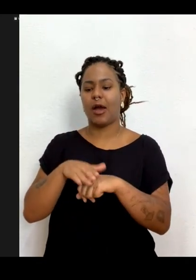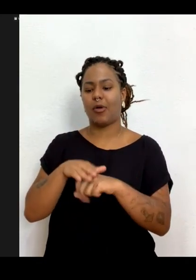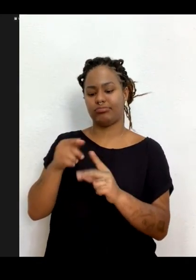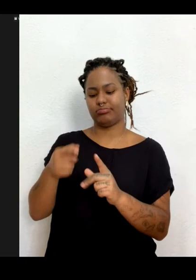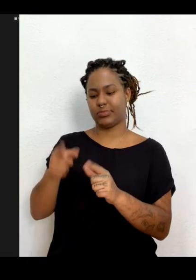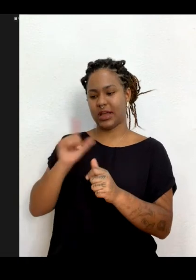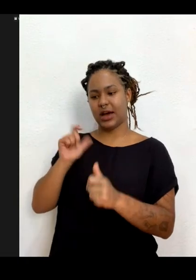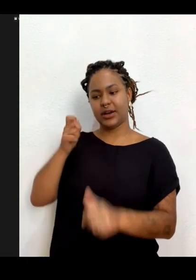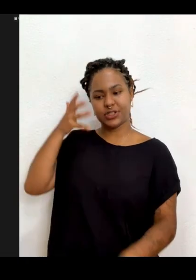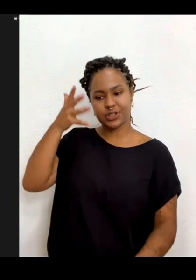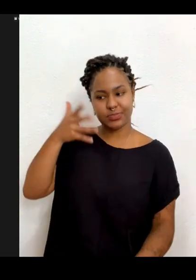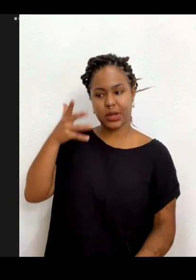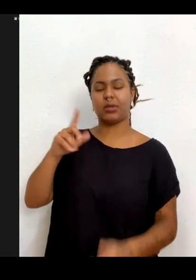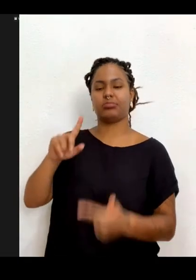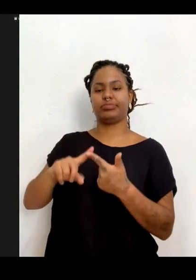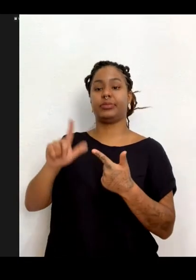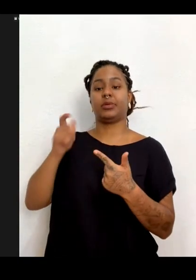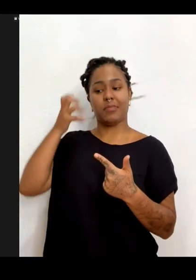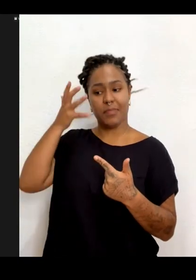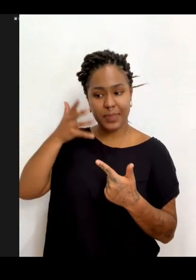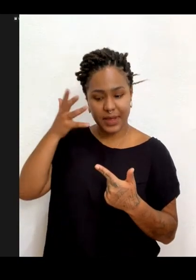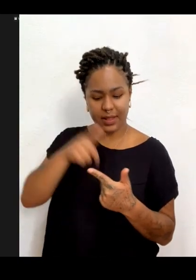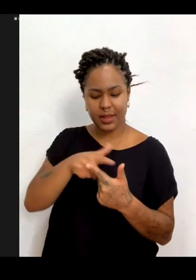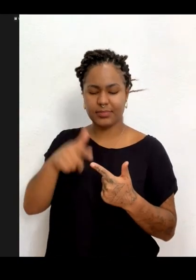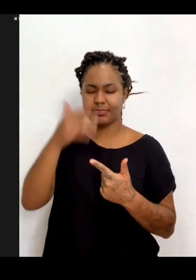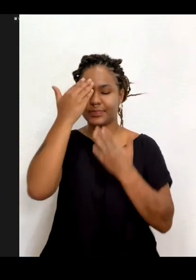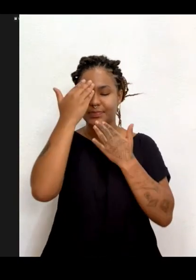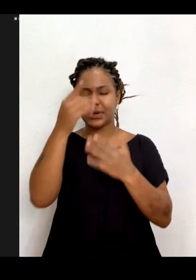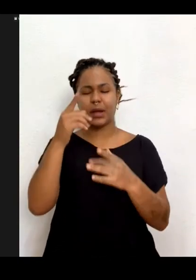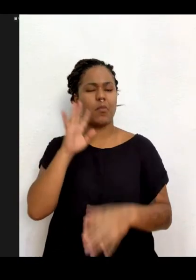he um